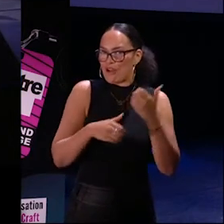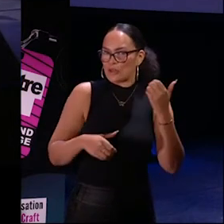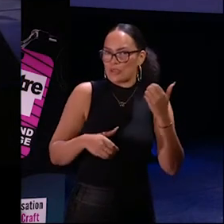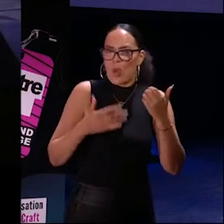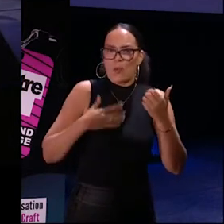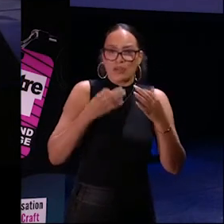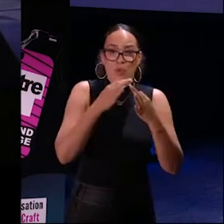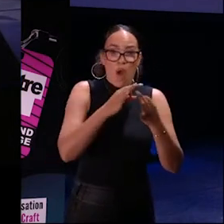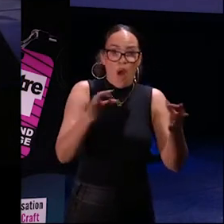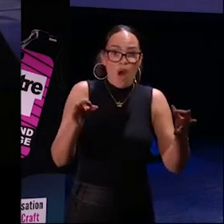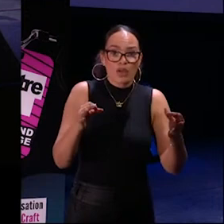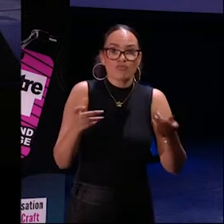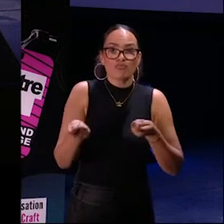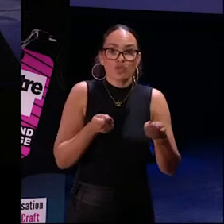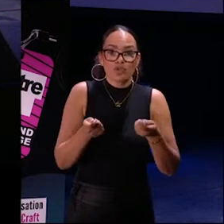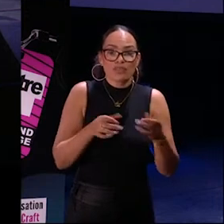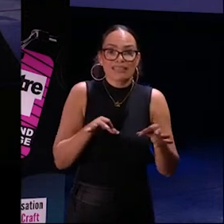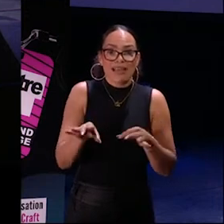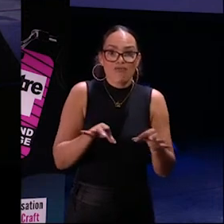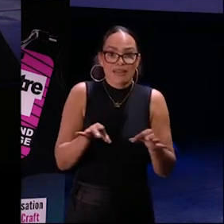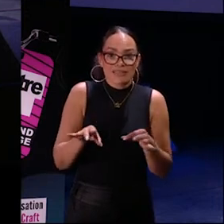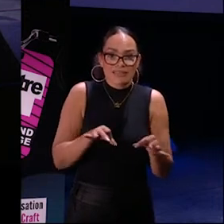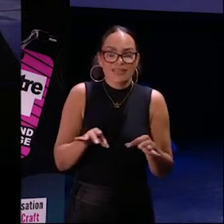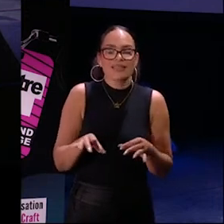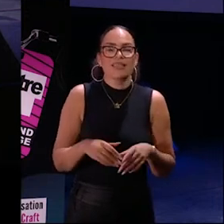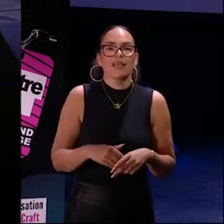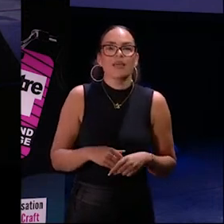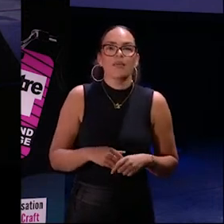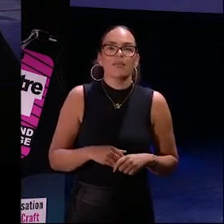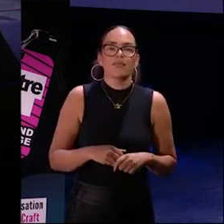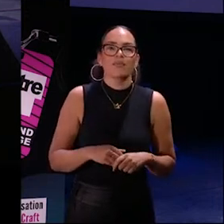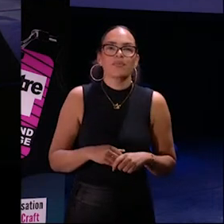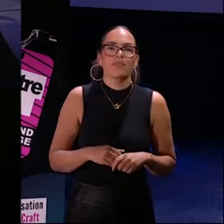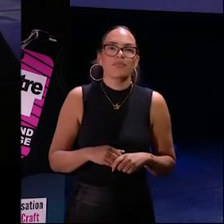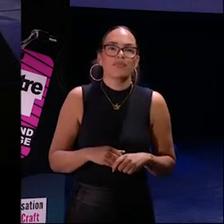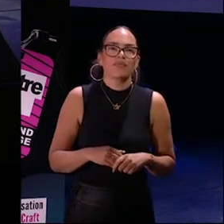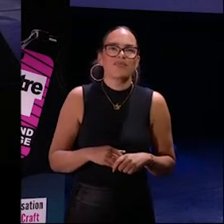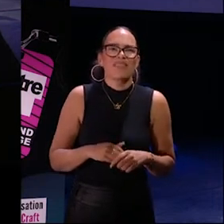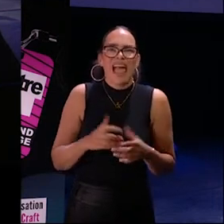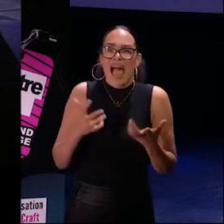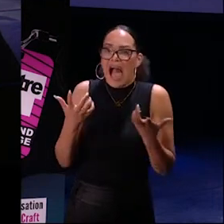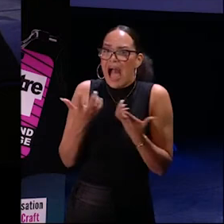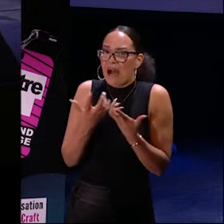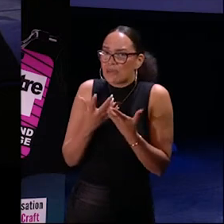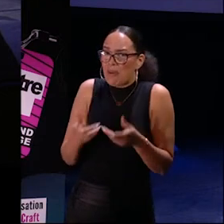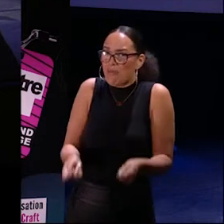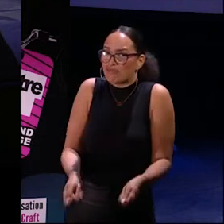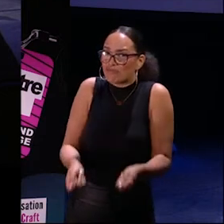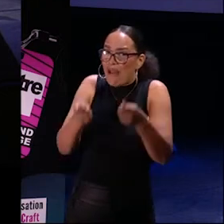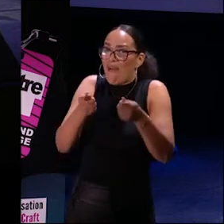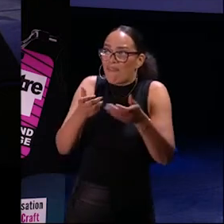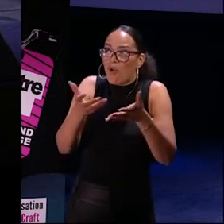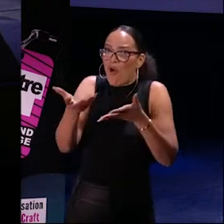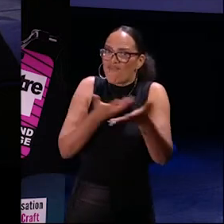and directors that, you know, I'm potentially working with. But like, how do I bring that up as a conversation without sounding annoying and